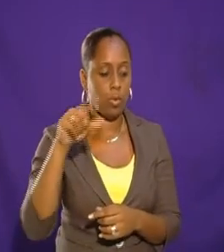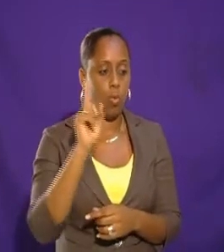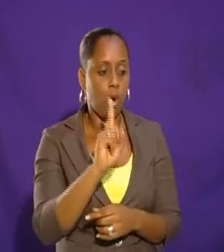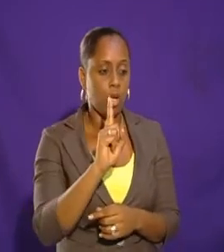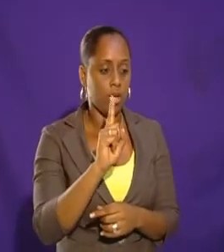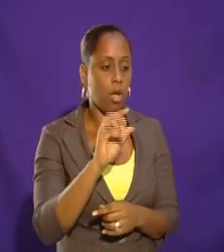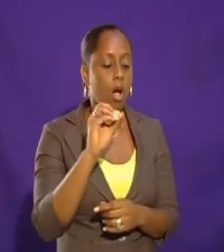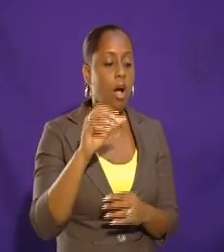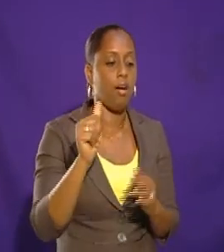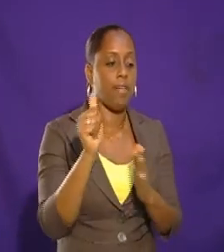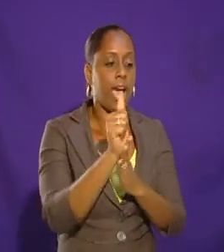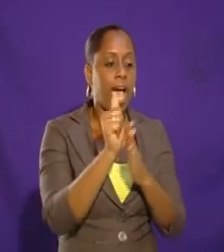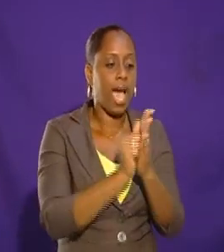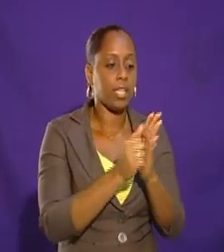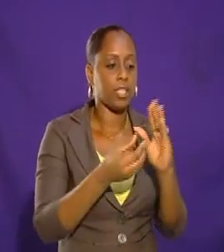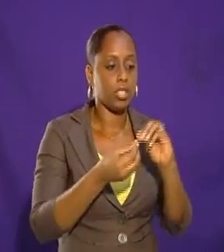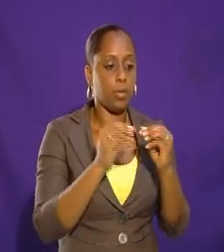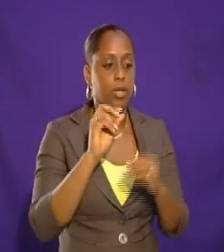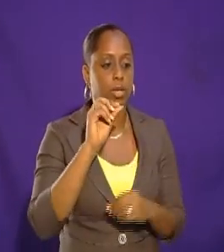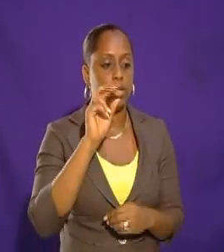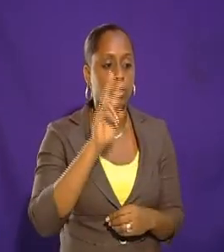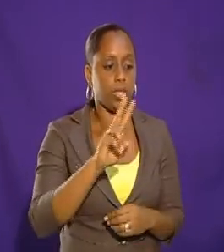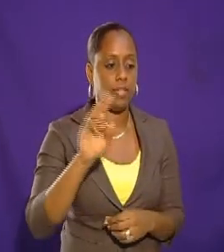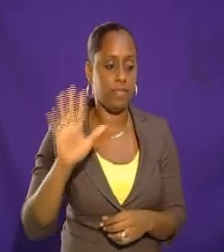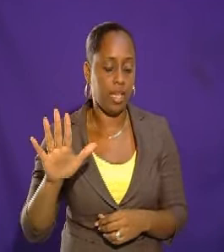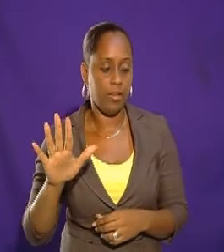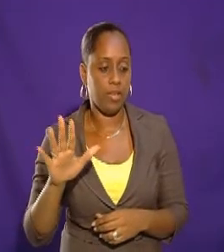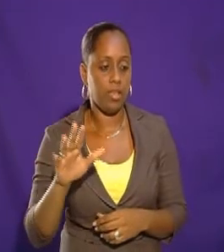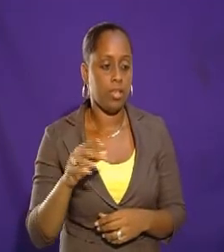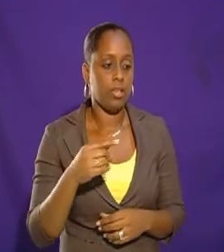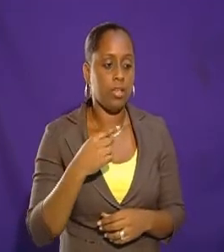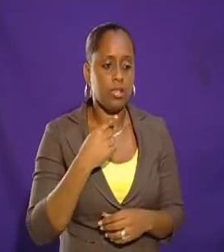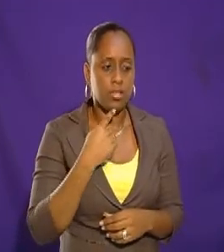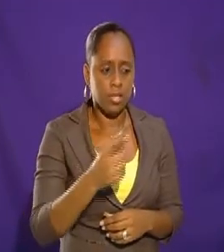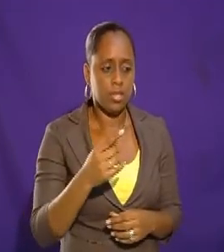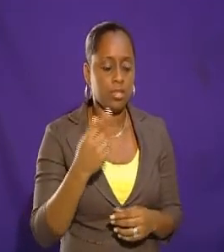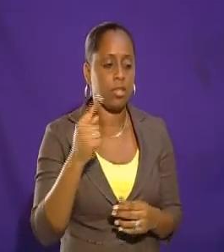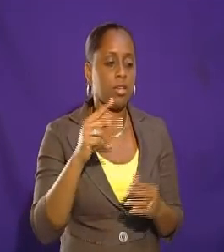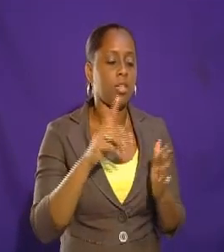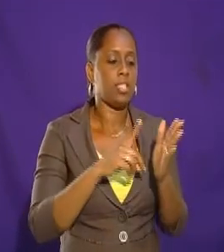development in principle requirement. This section states,